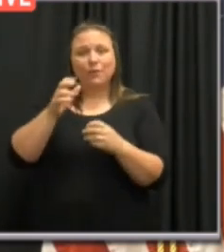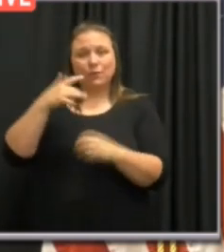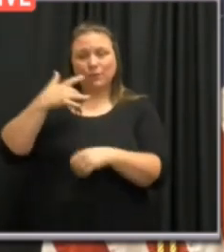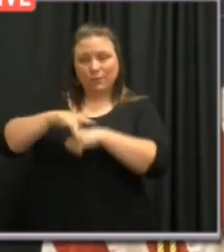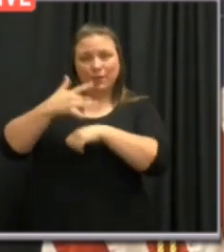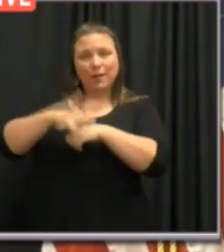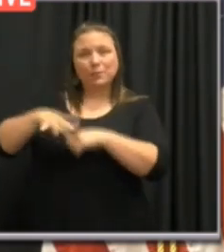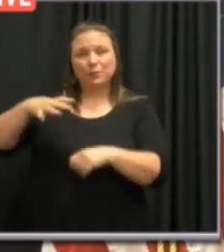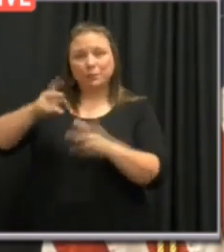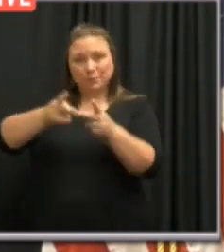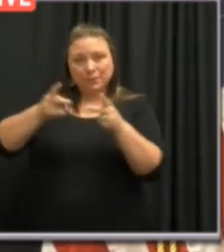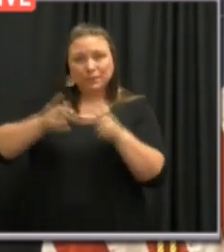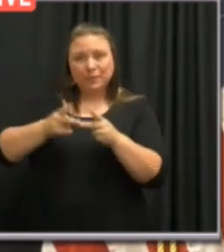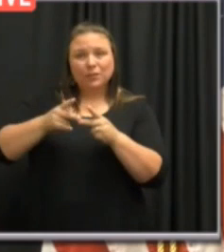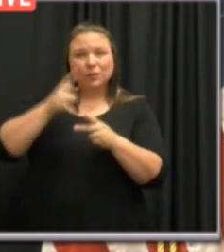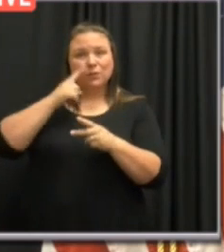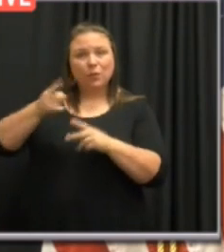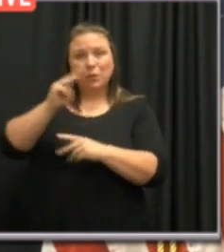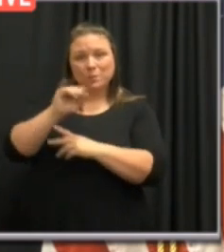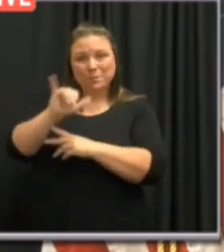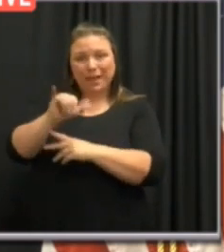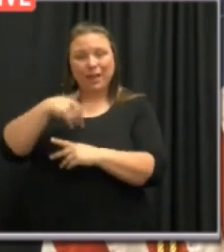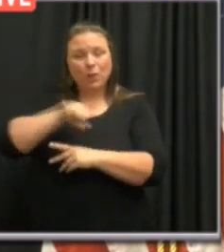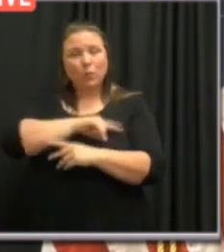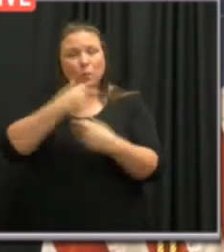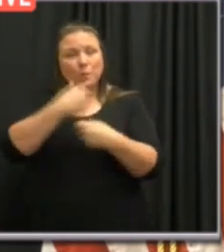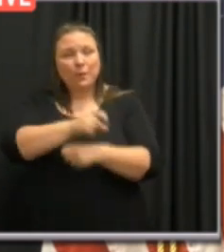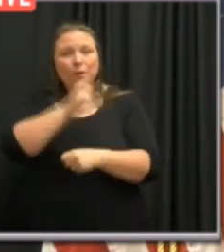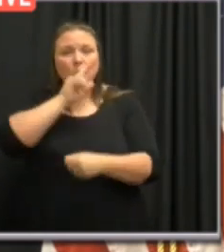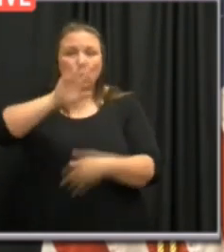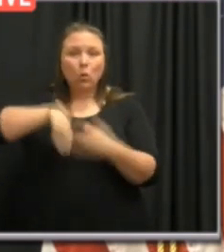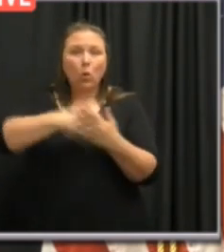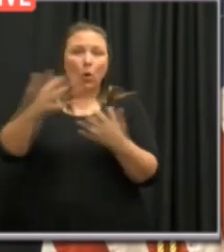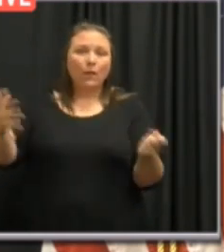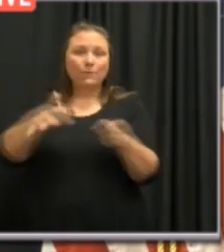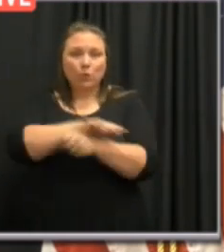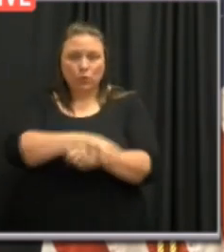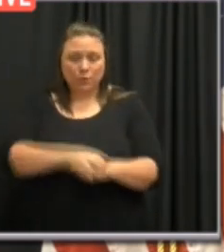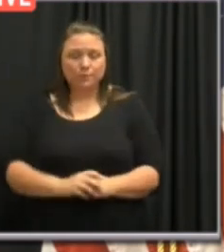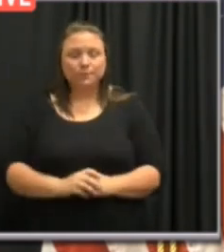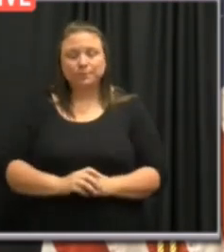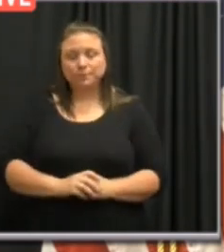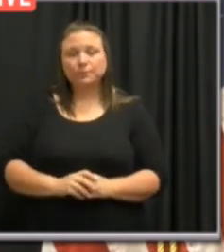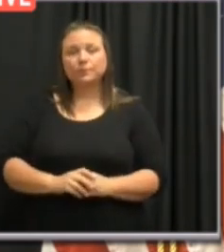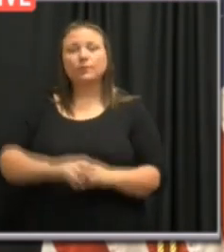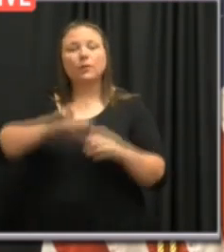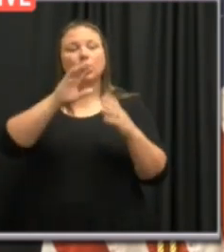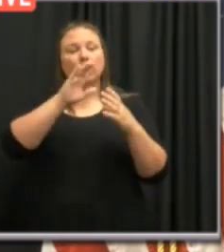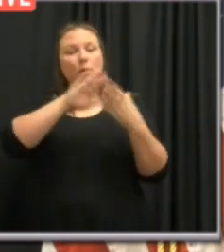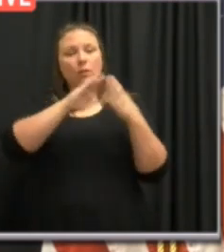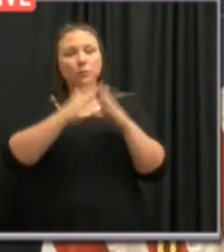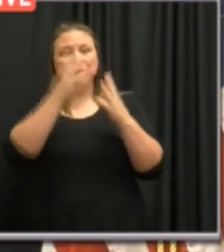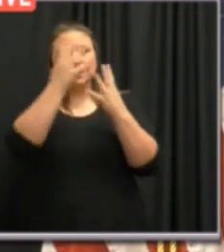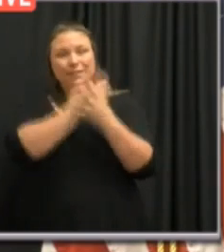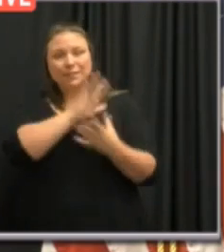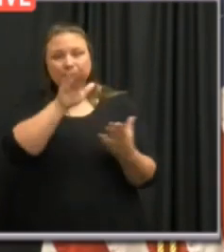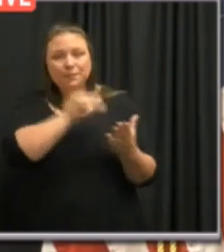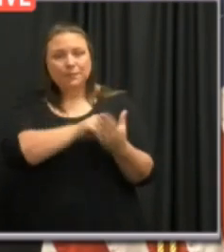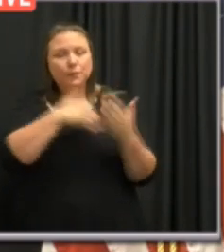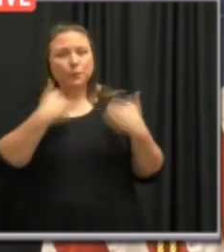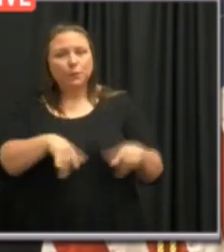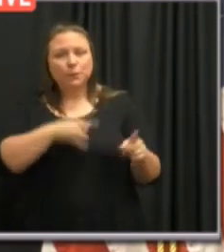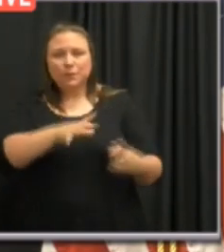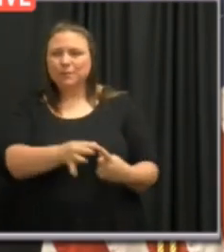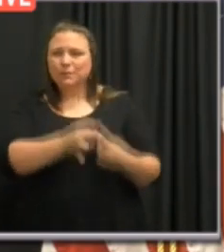the month of May, and we want to make sure that all 500 are filled. The community assessment centers have been such a